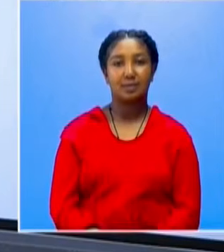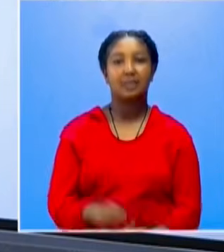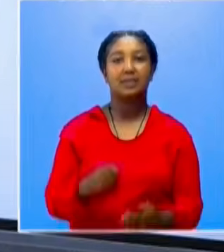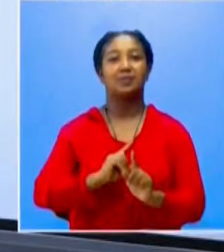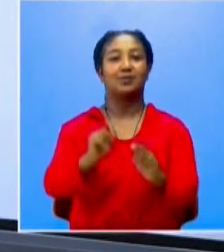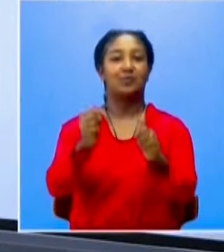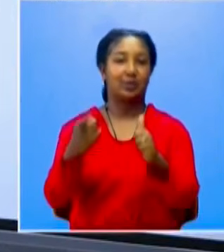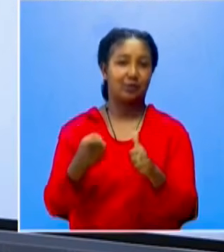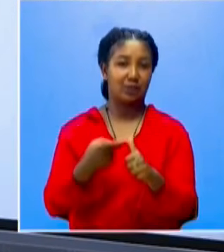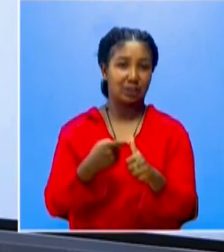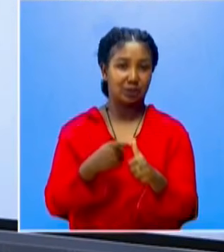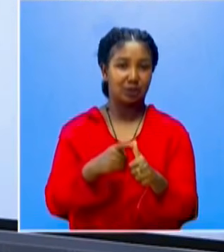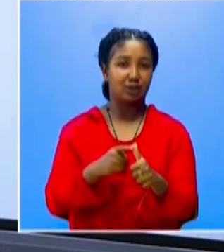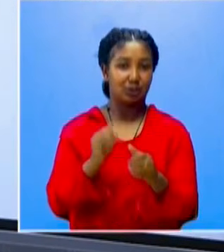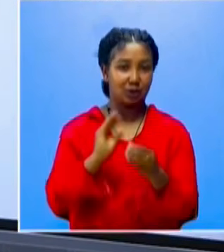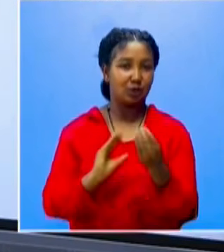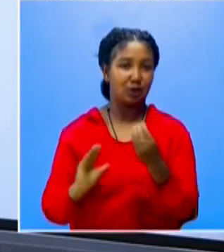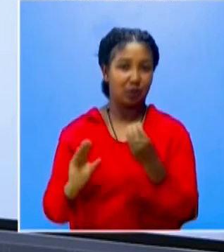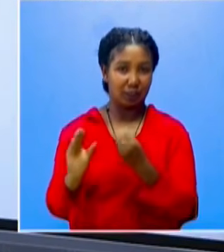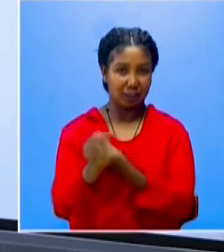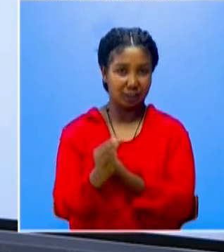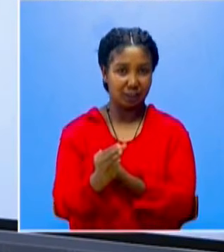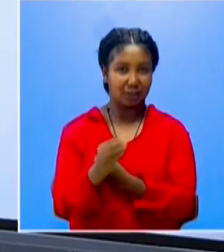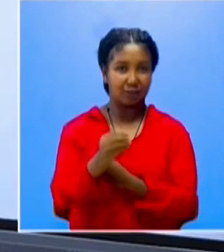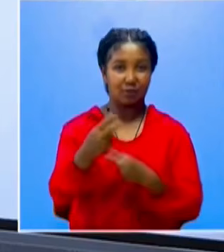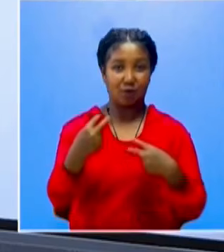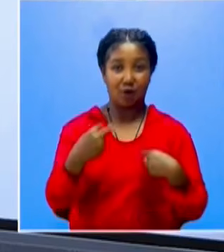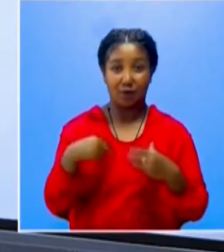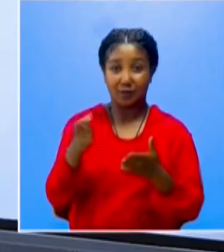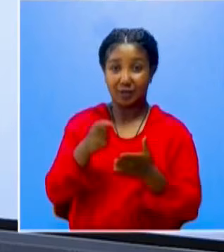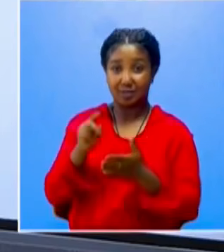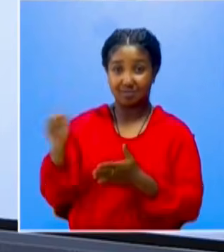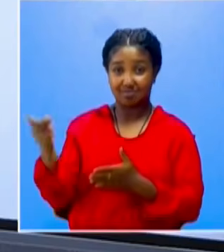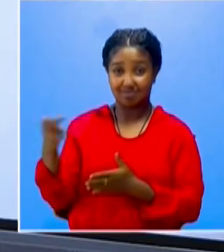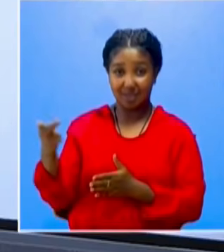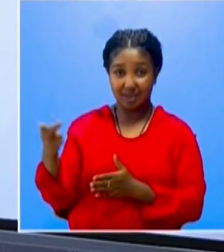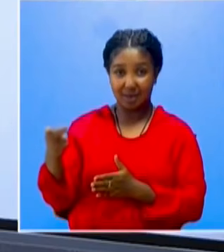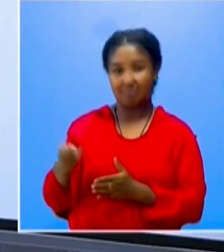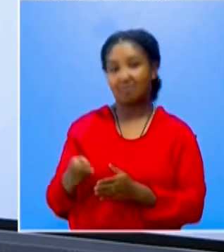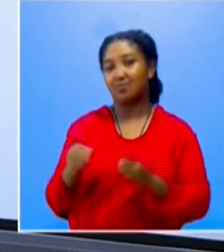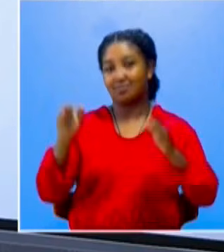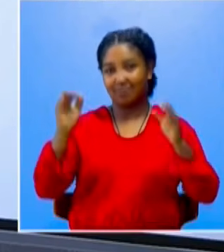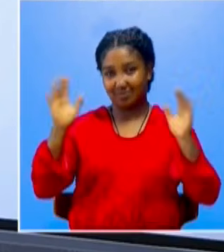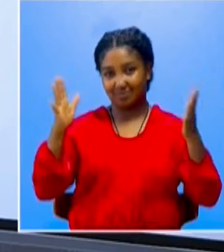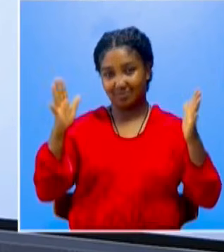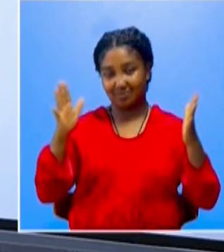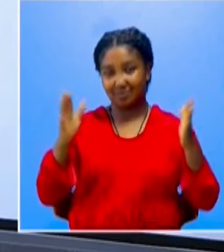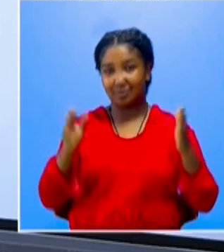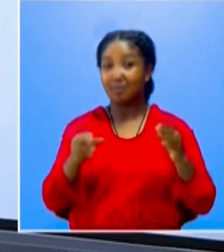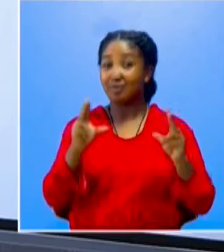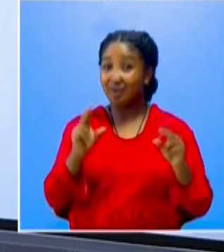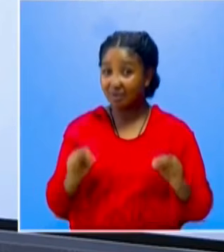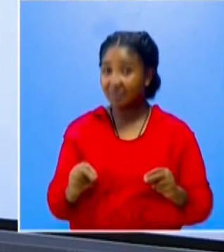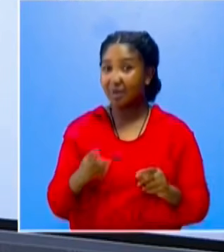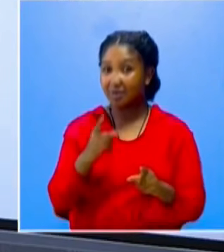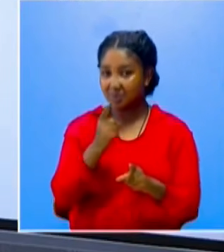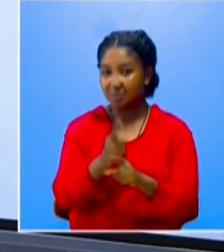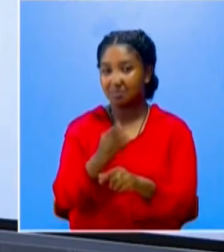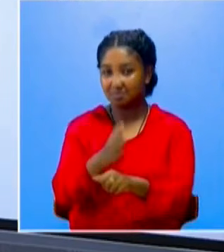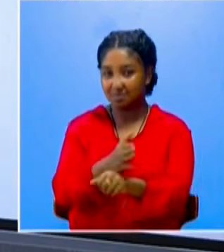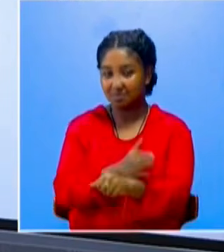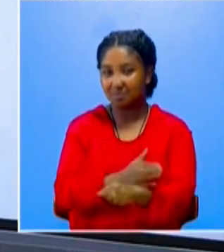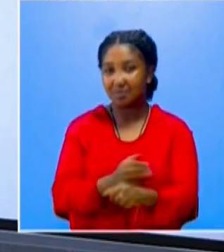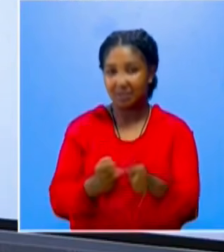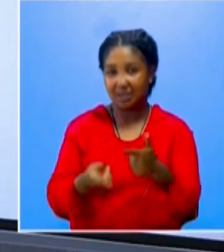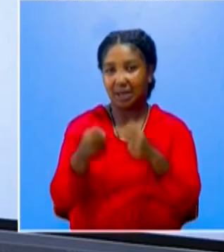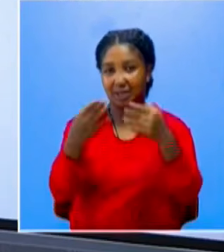This is for the first situation. If you have written one of the two, you're correct. If not, I'm sure you improved that on